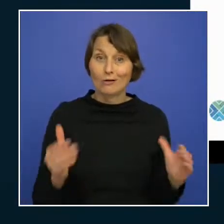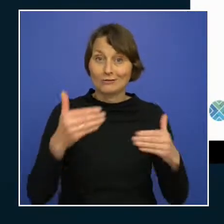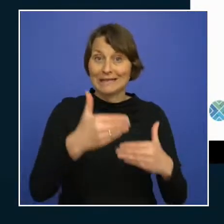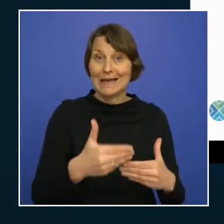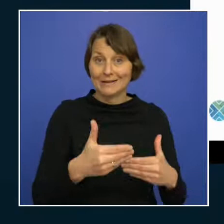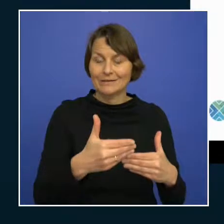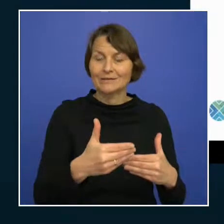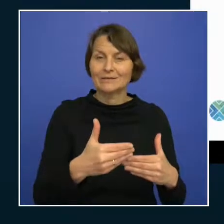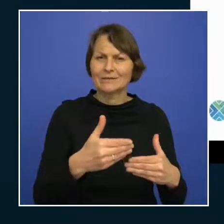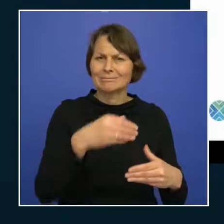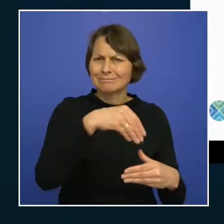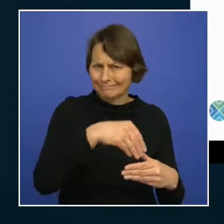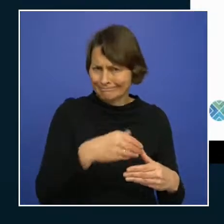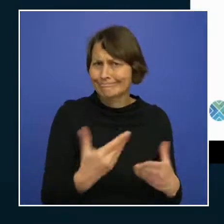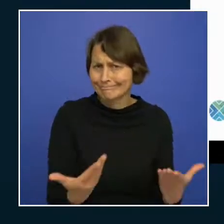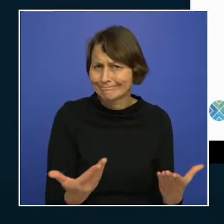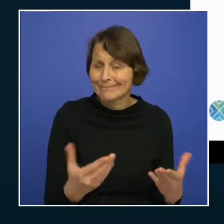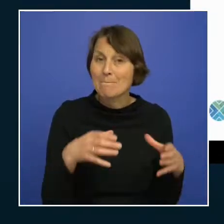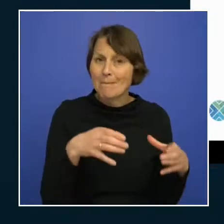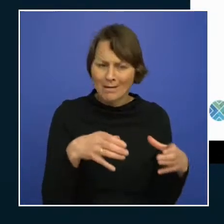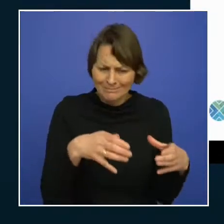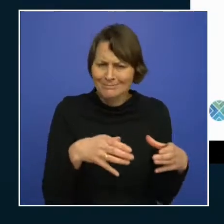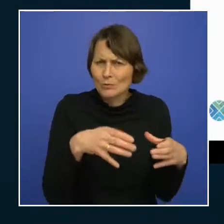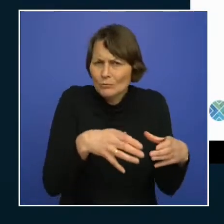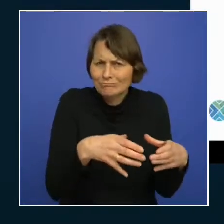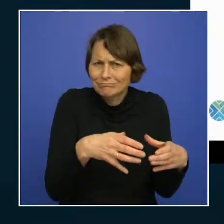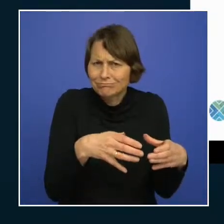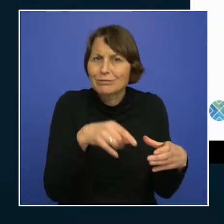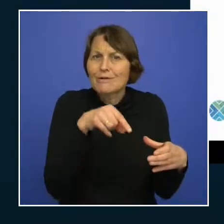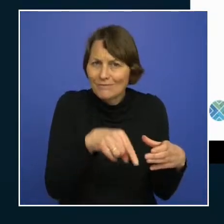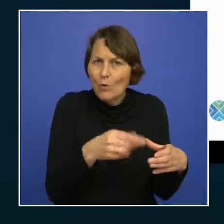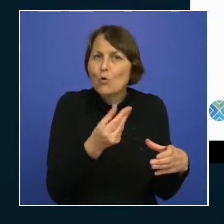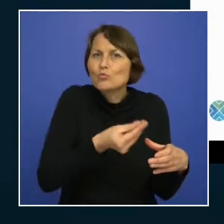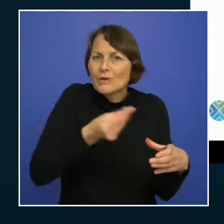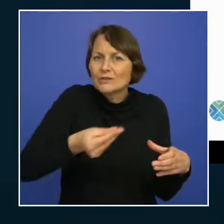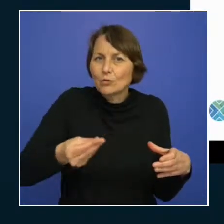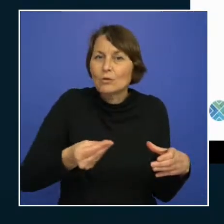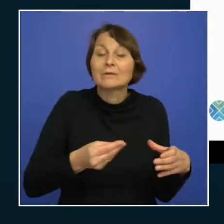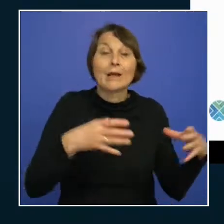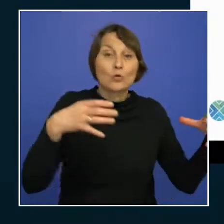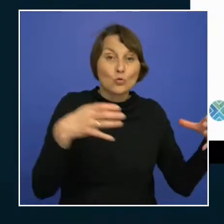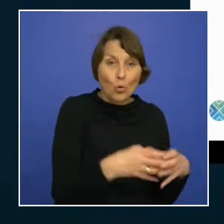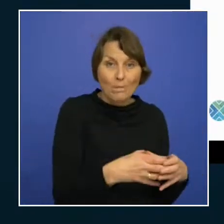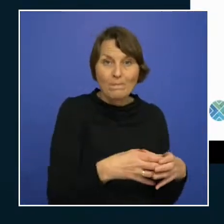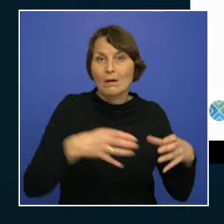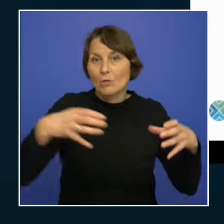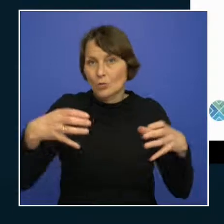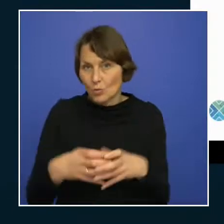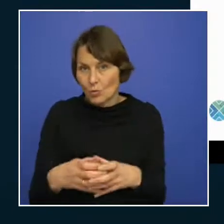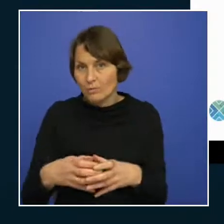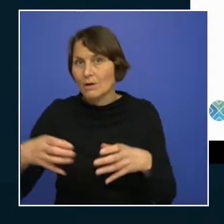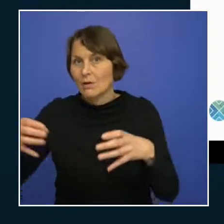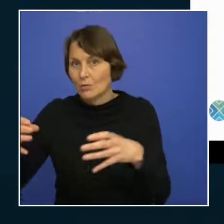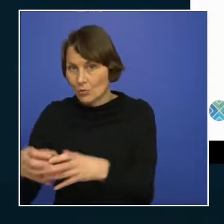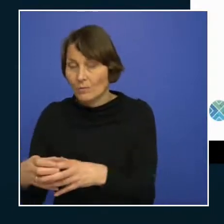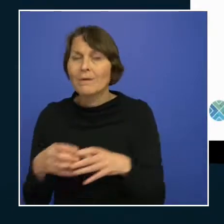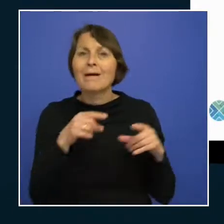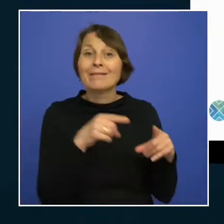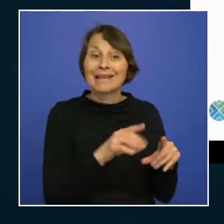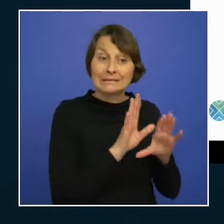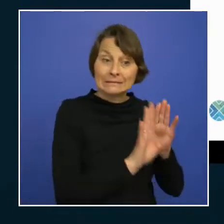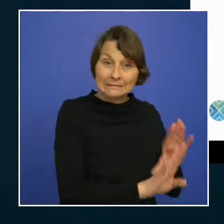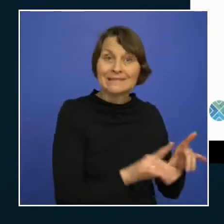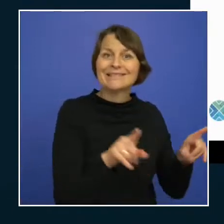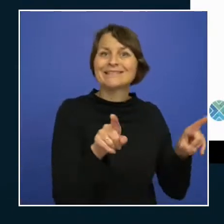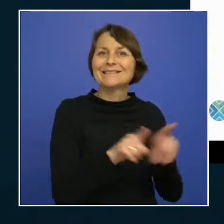time, and they give you a way to group them. So resources in a resource group share the same life cycle and can only exist